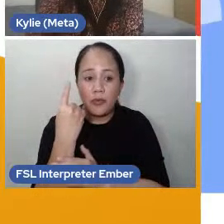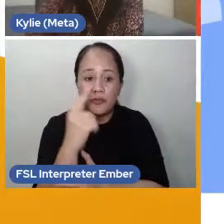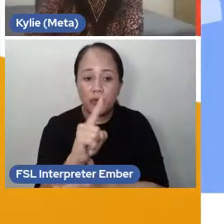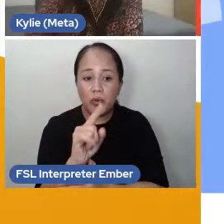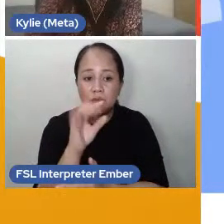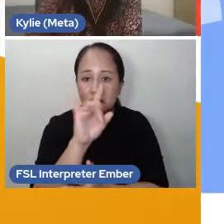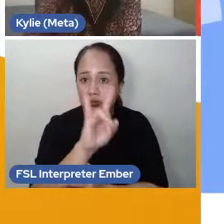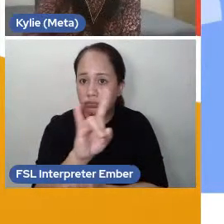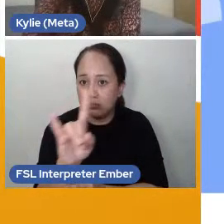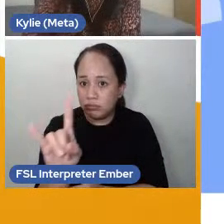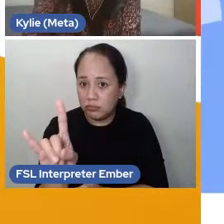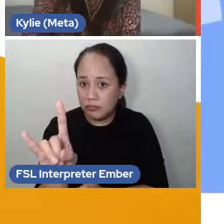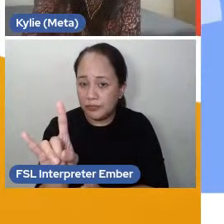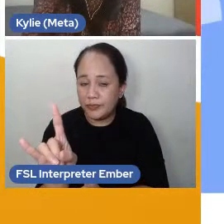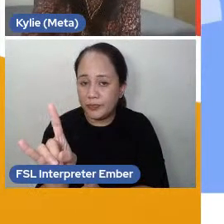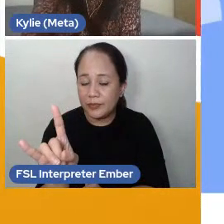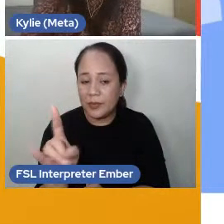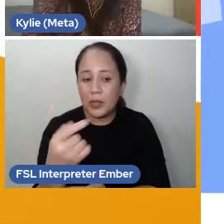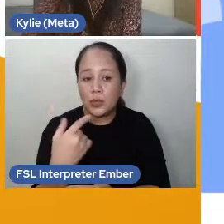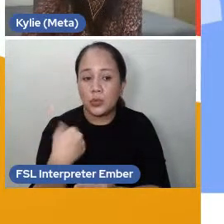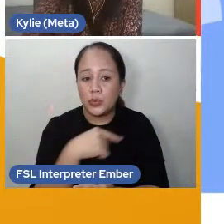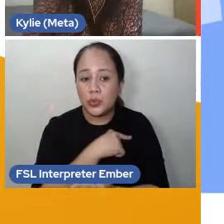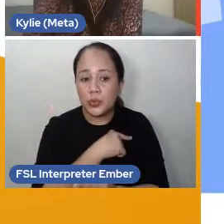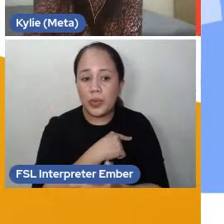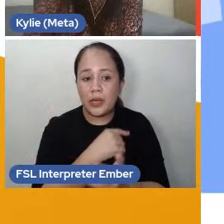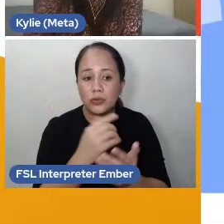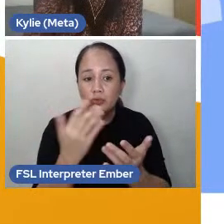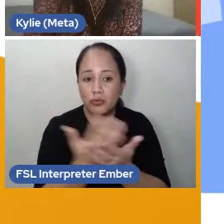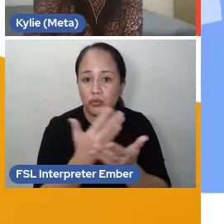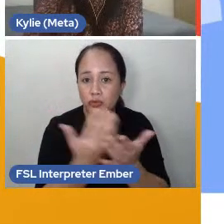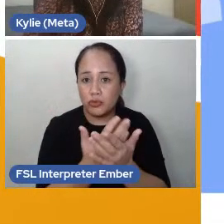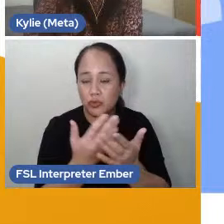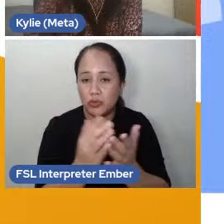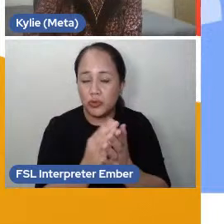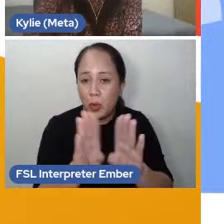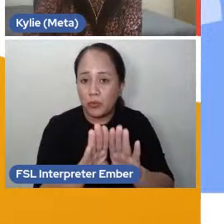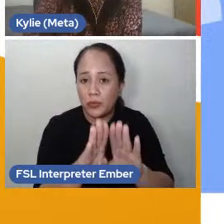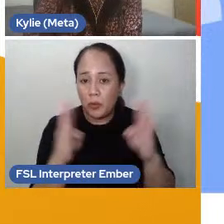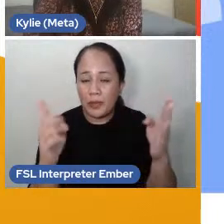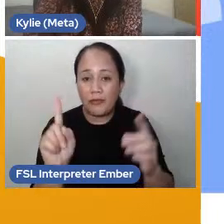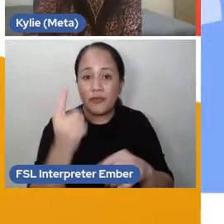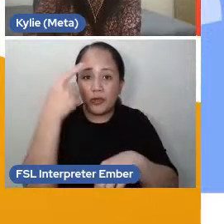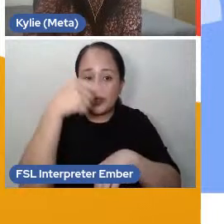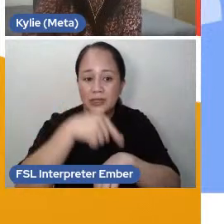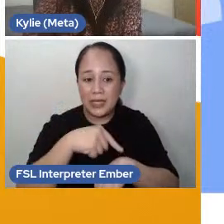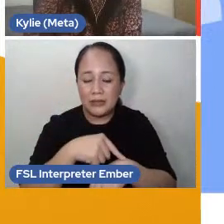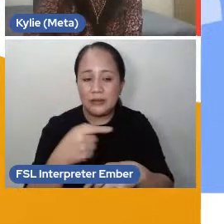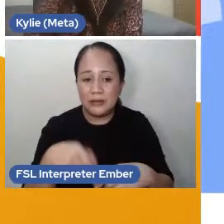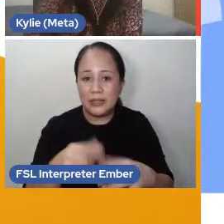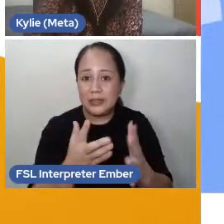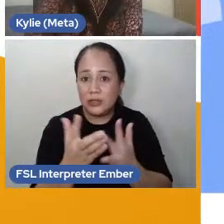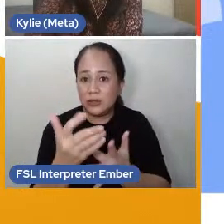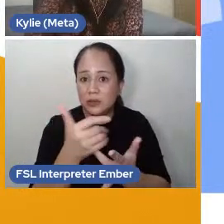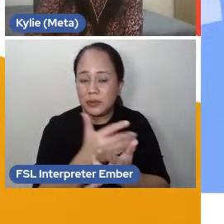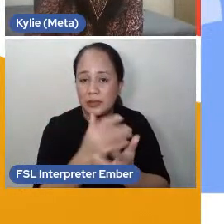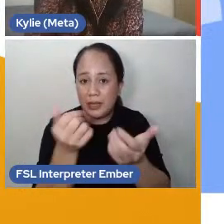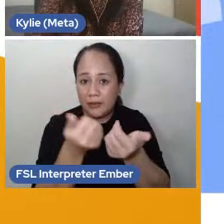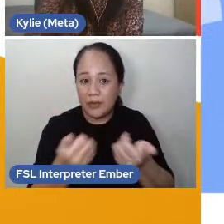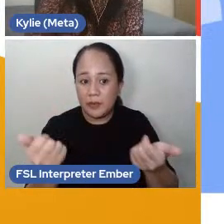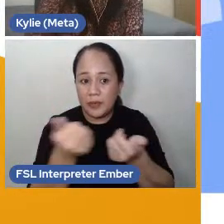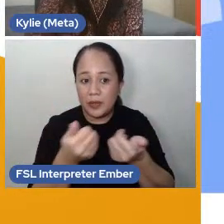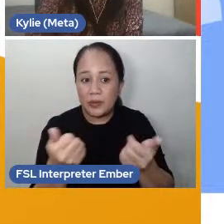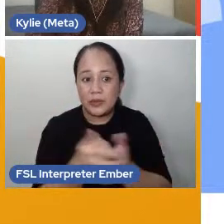as well. So we are breaking new ground here. This is the first time this kind of transparency is available for